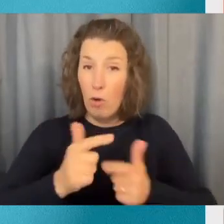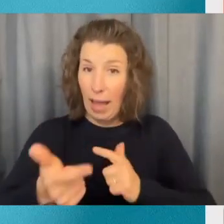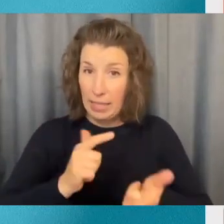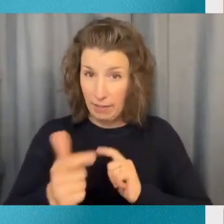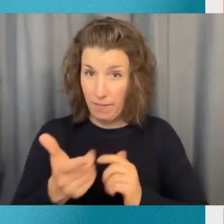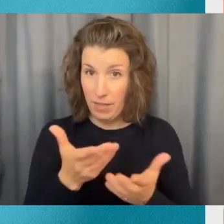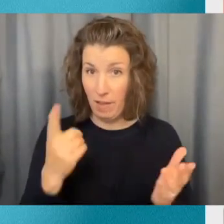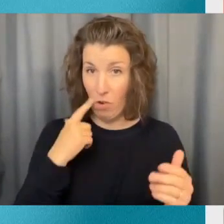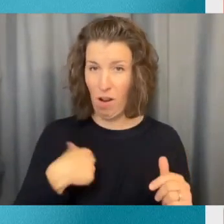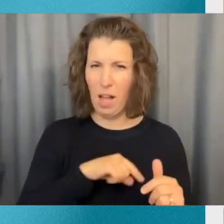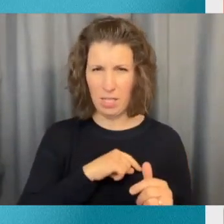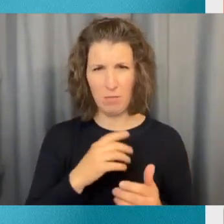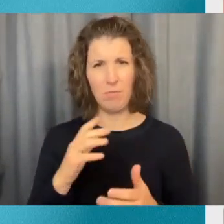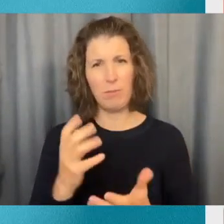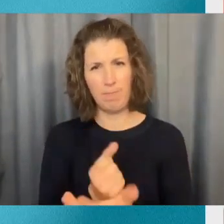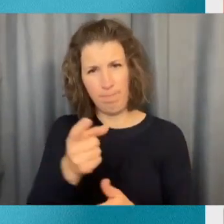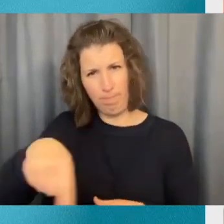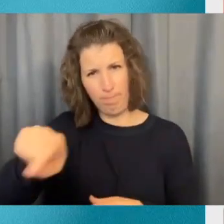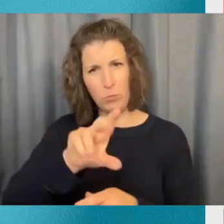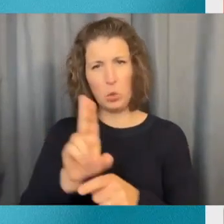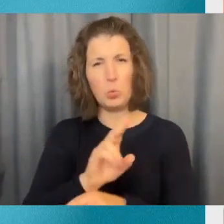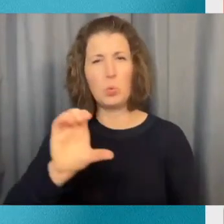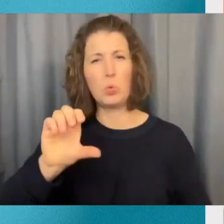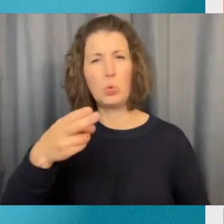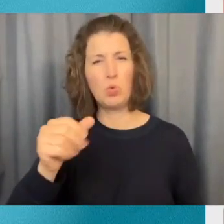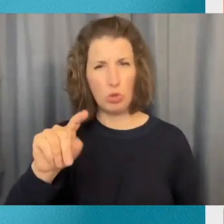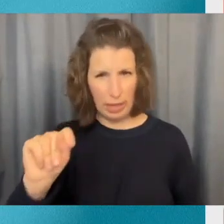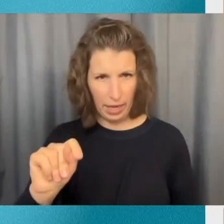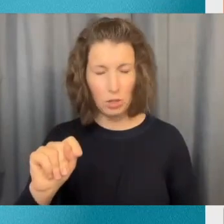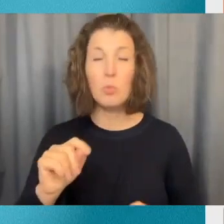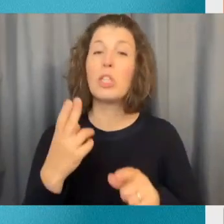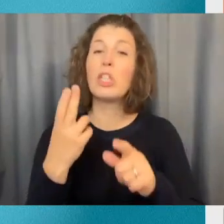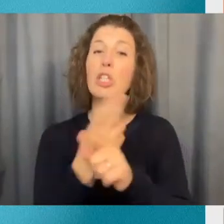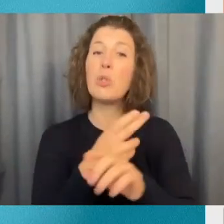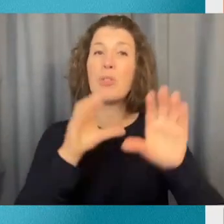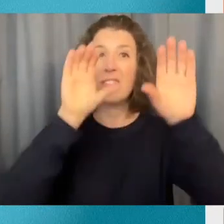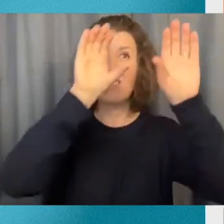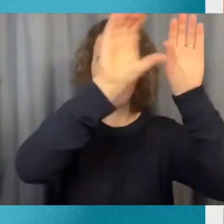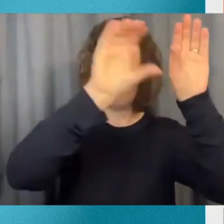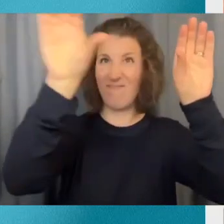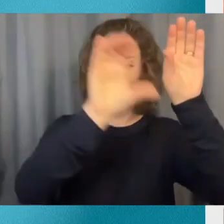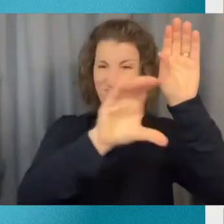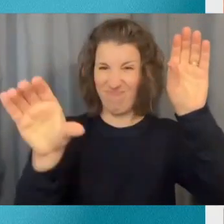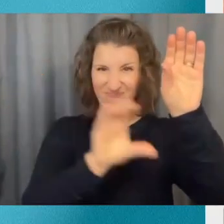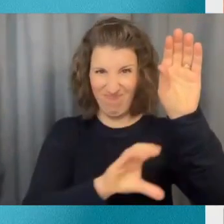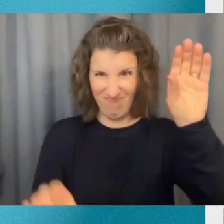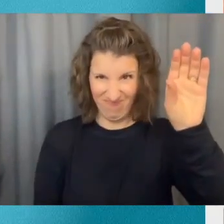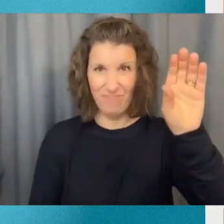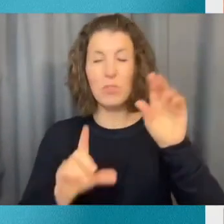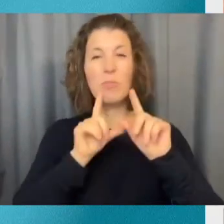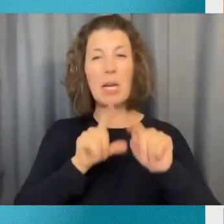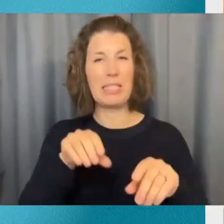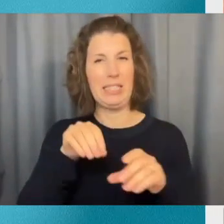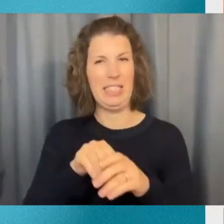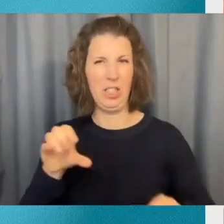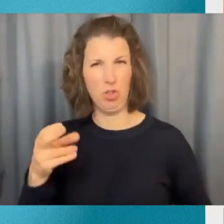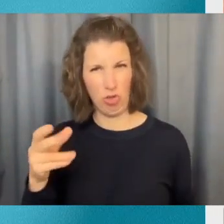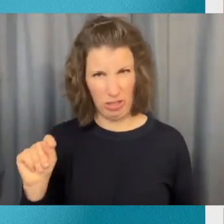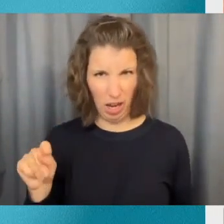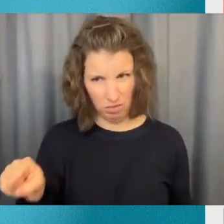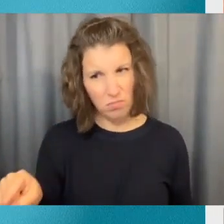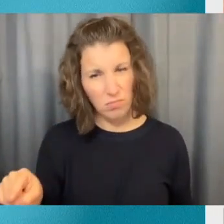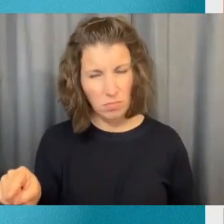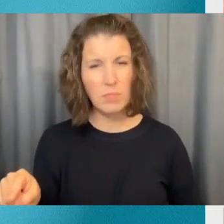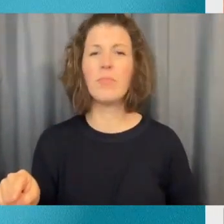use the chat. We're going to use this cascade of responses in the chat. And so this is a